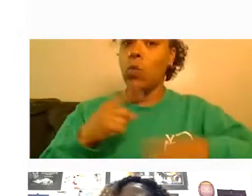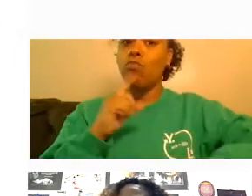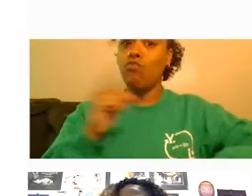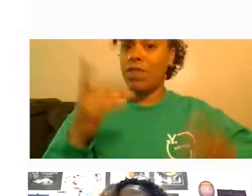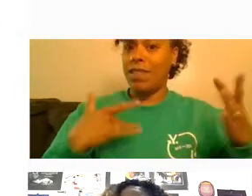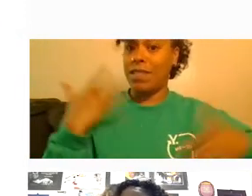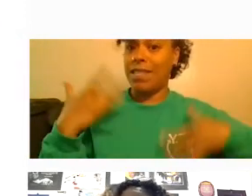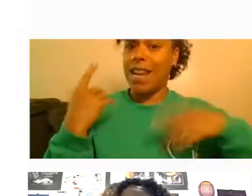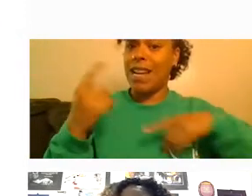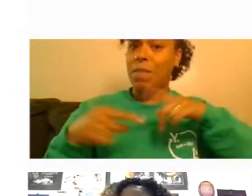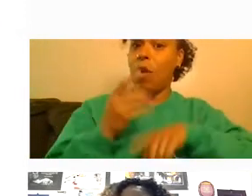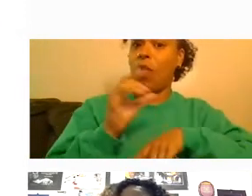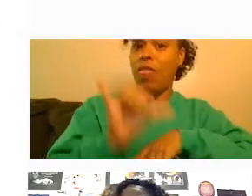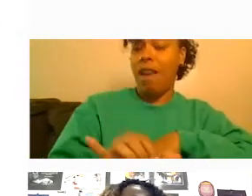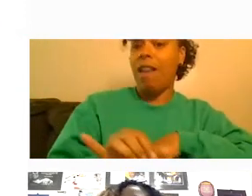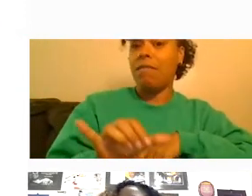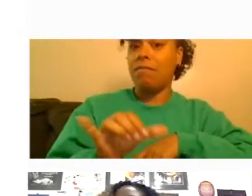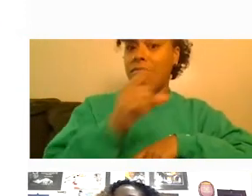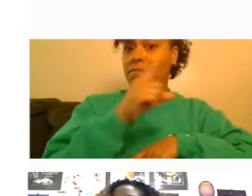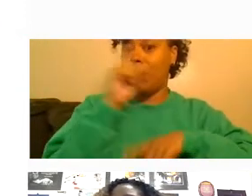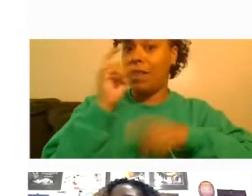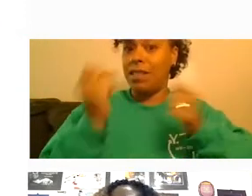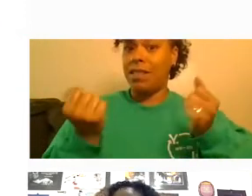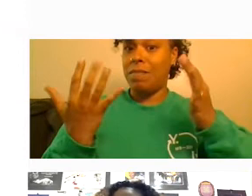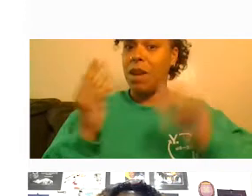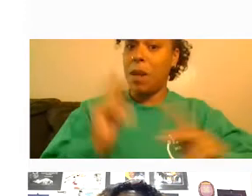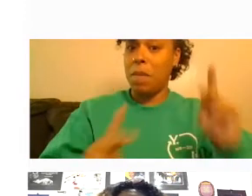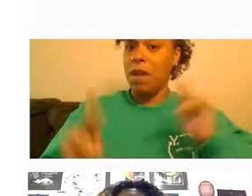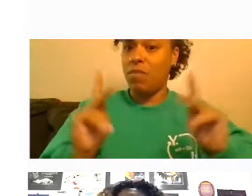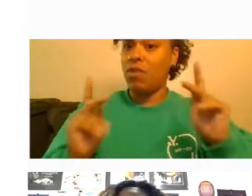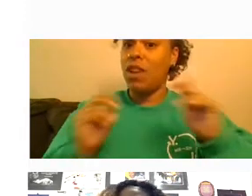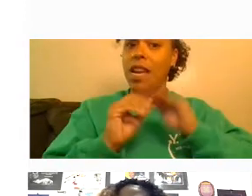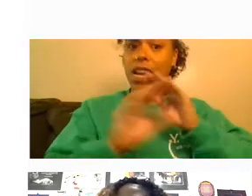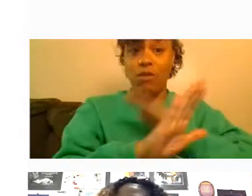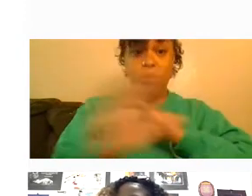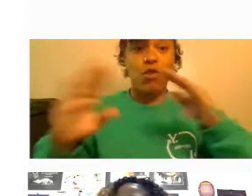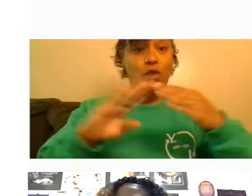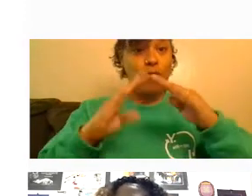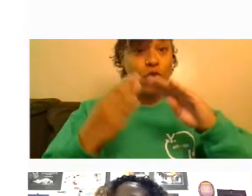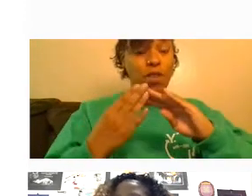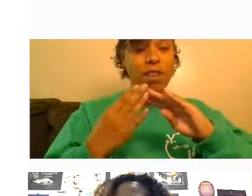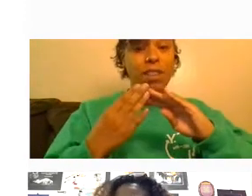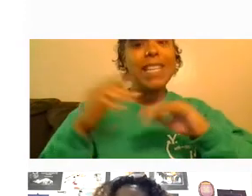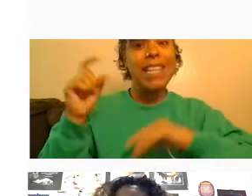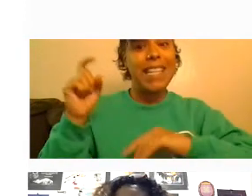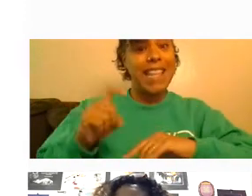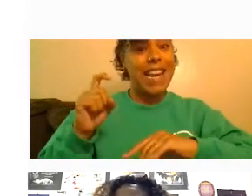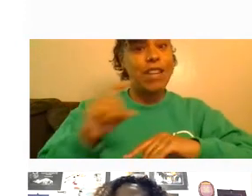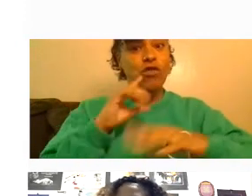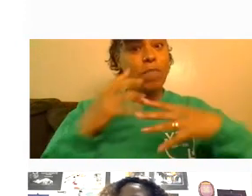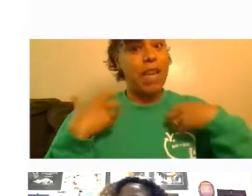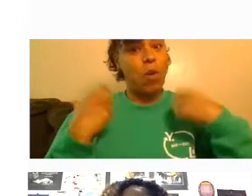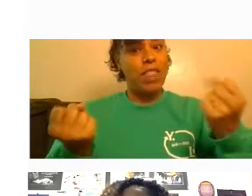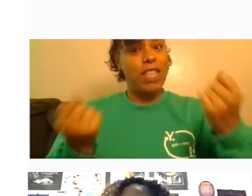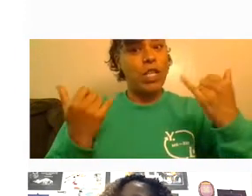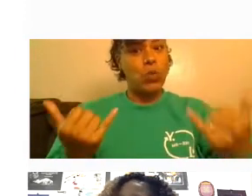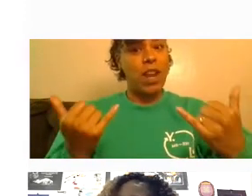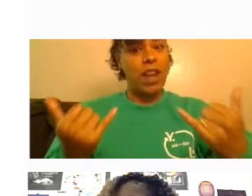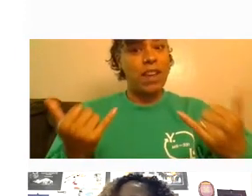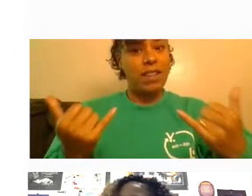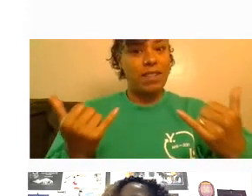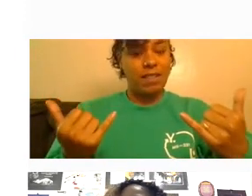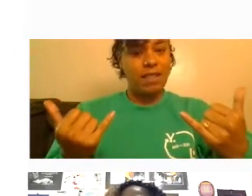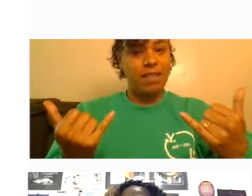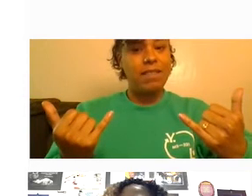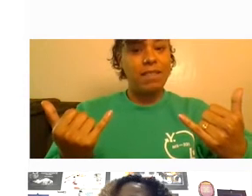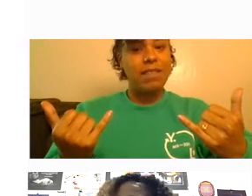lot of people in our community and a lot of people in your community that not only need to be healthy today, but we need to plan for the future.